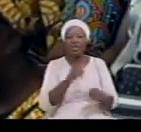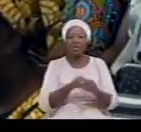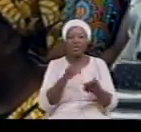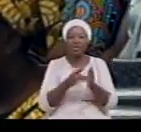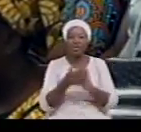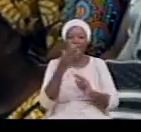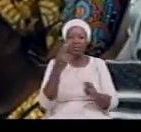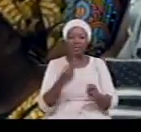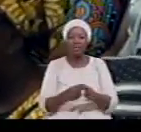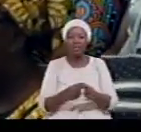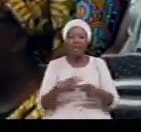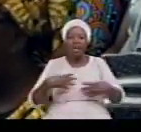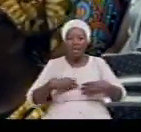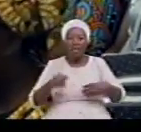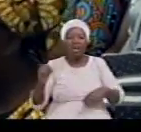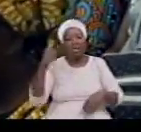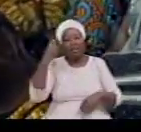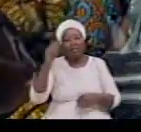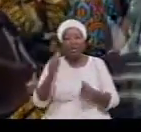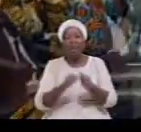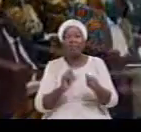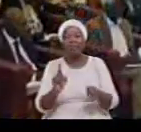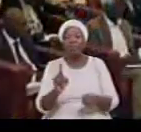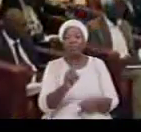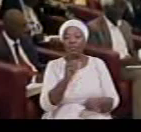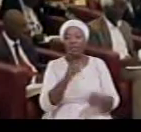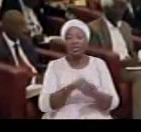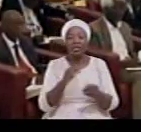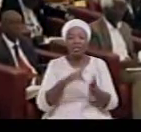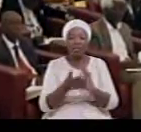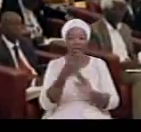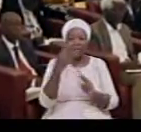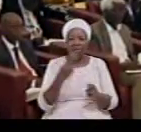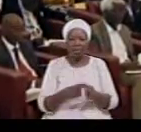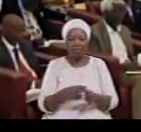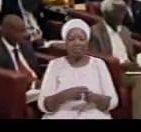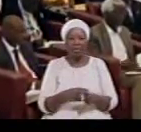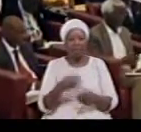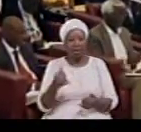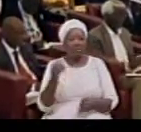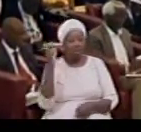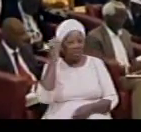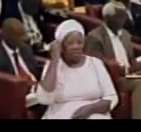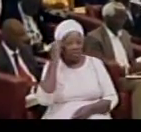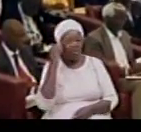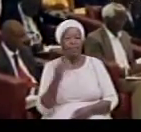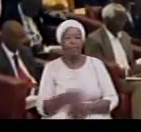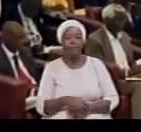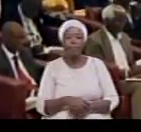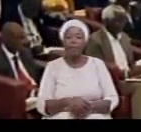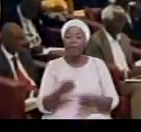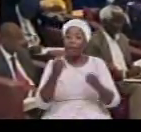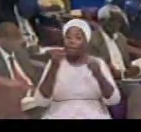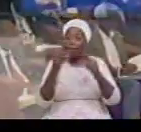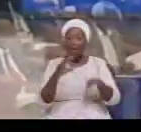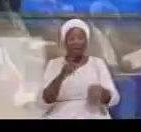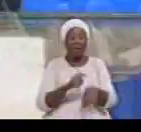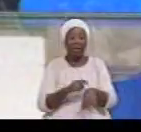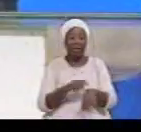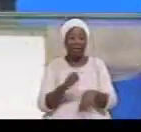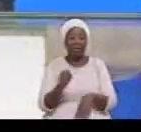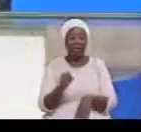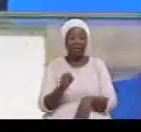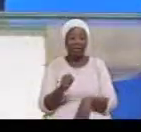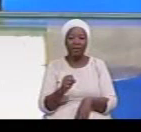Healing for everyone. Look up here. Many times we